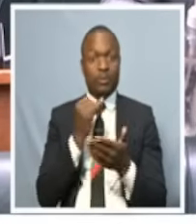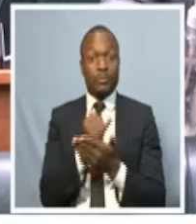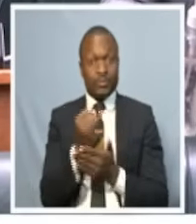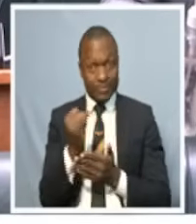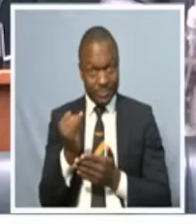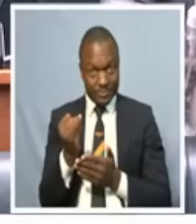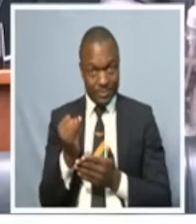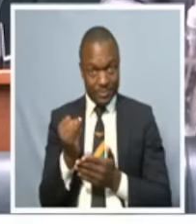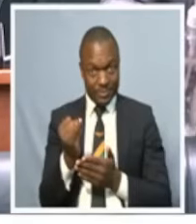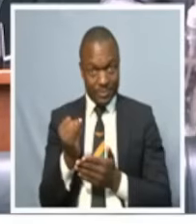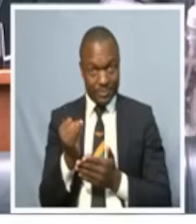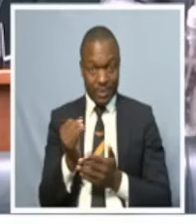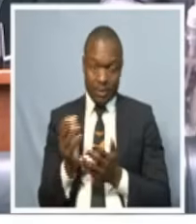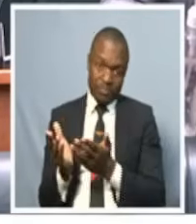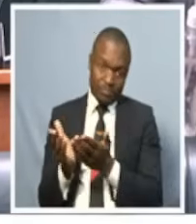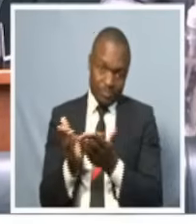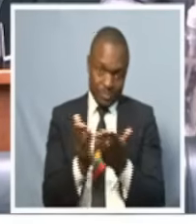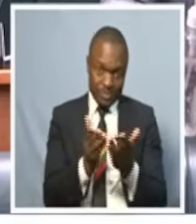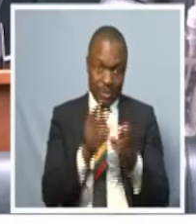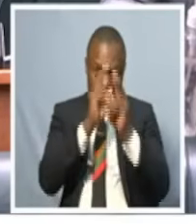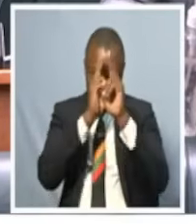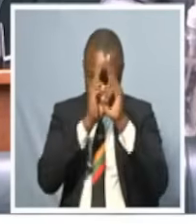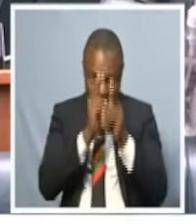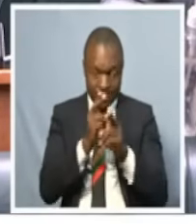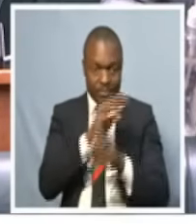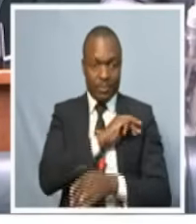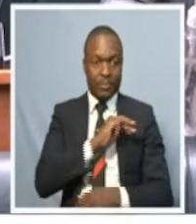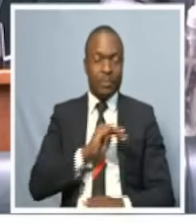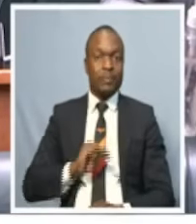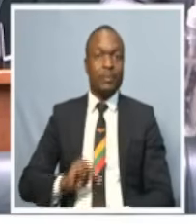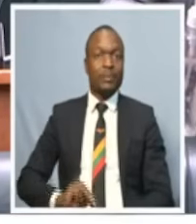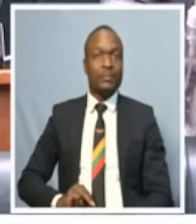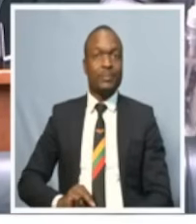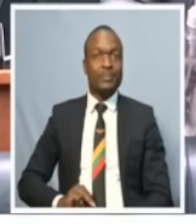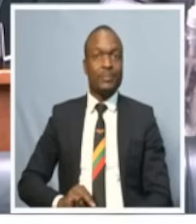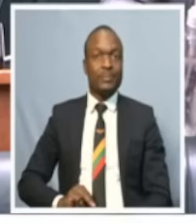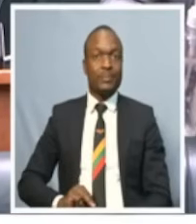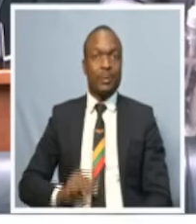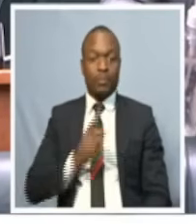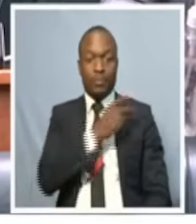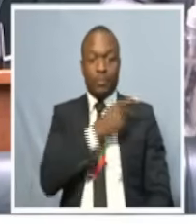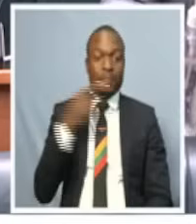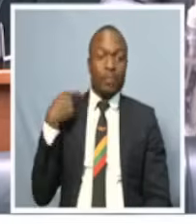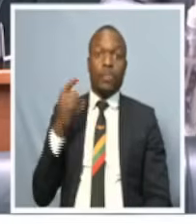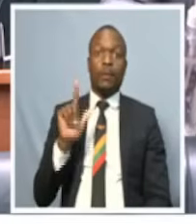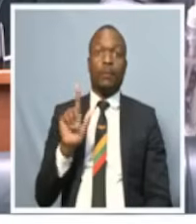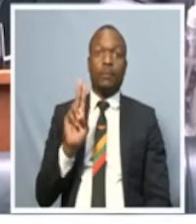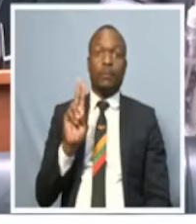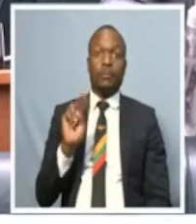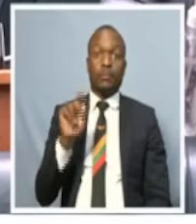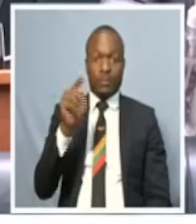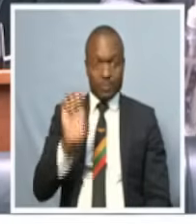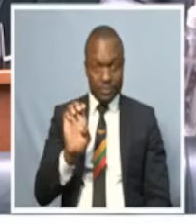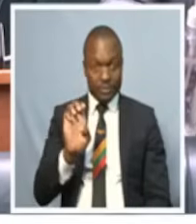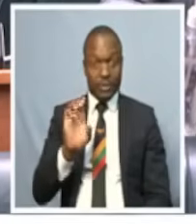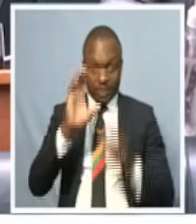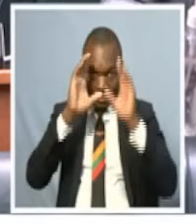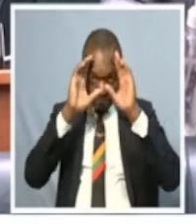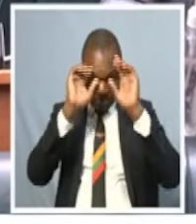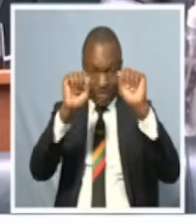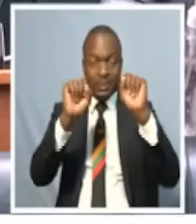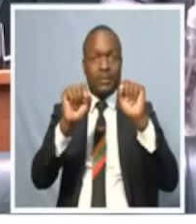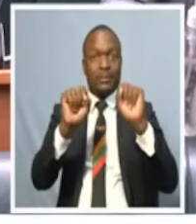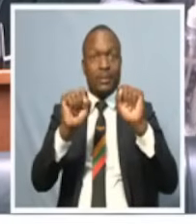issue that has been raised by the Honourable Member of Parliament for Lunte, that the